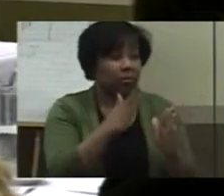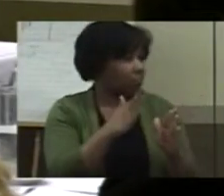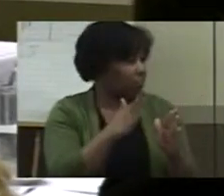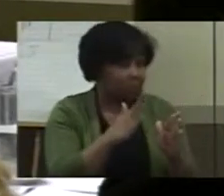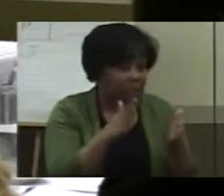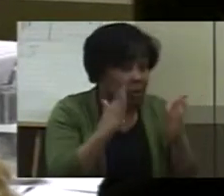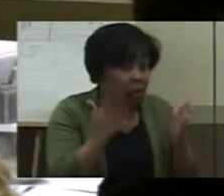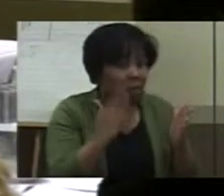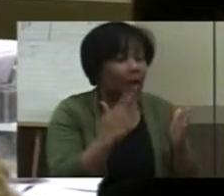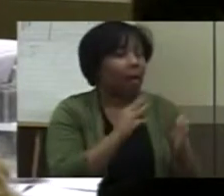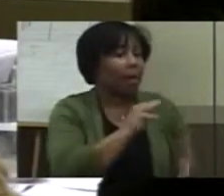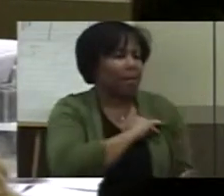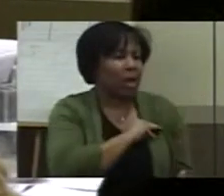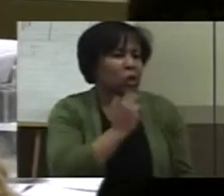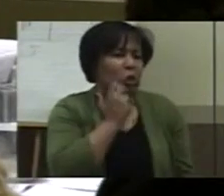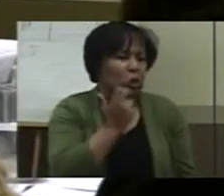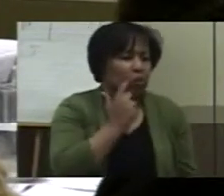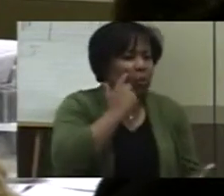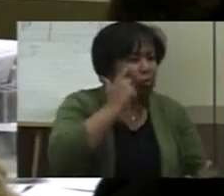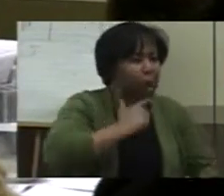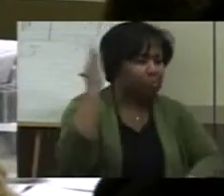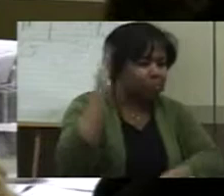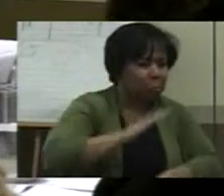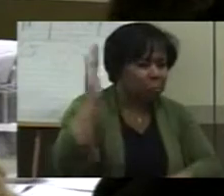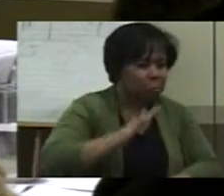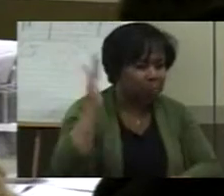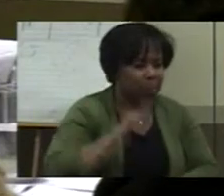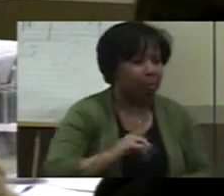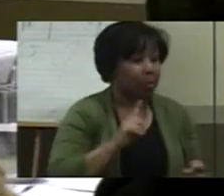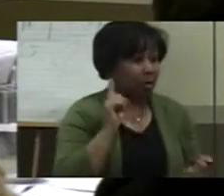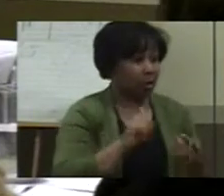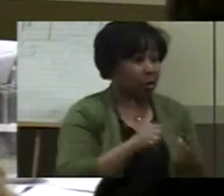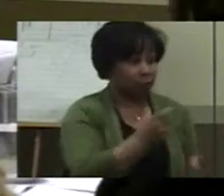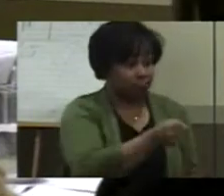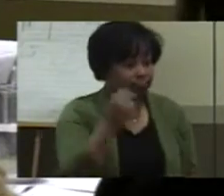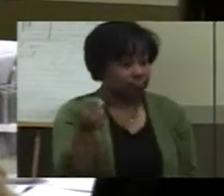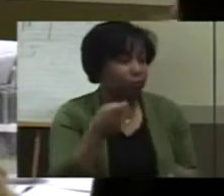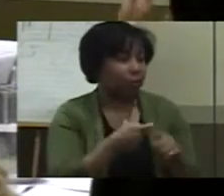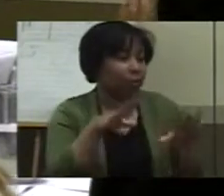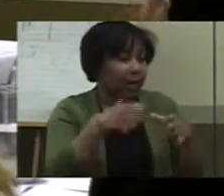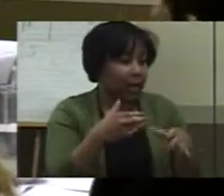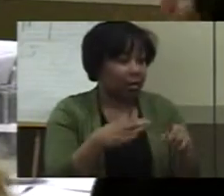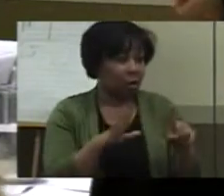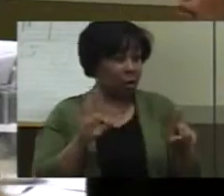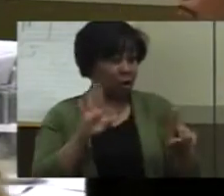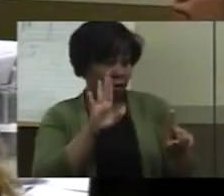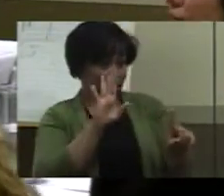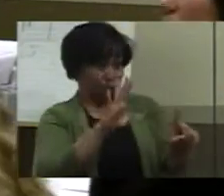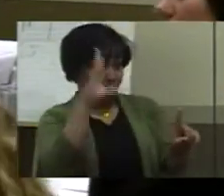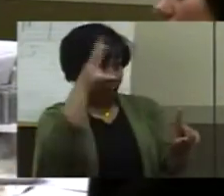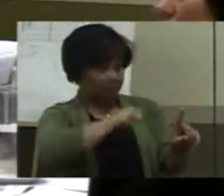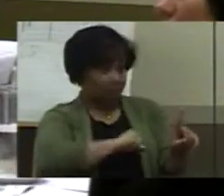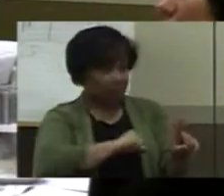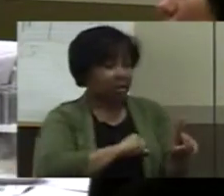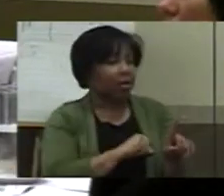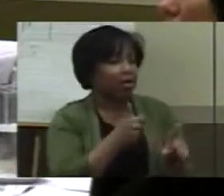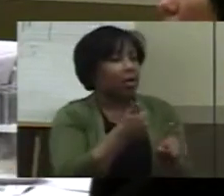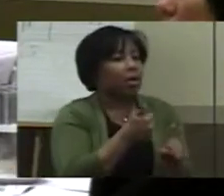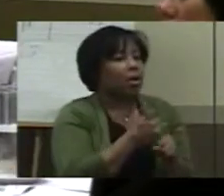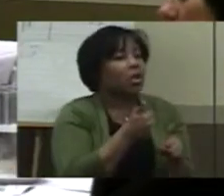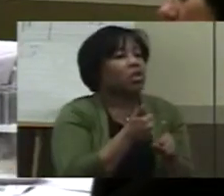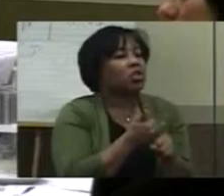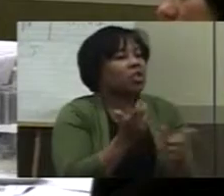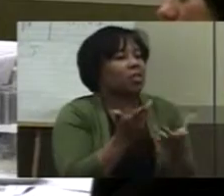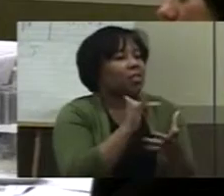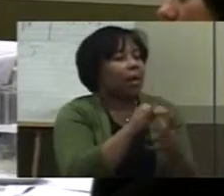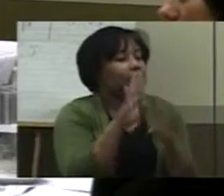denied, Maddie will scream, cry, and slap the desk until she's removed from the textbook. Okay, so your hypothesis is she's engaging